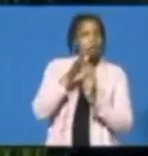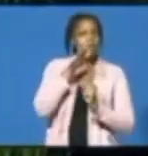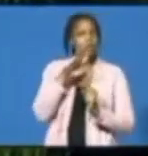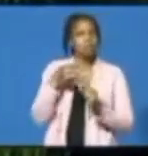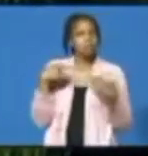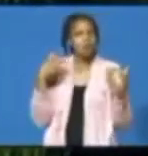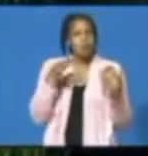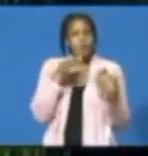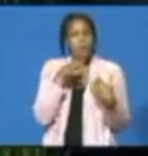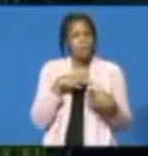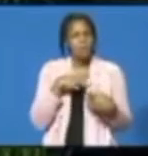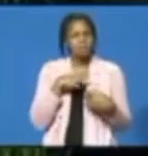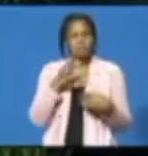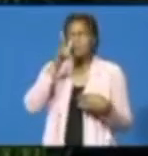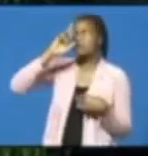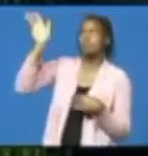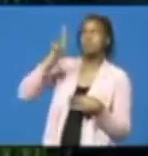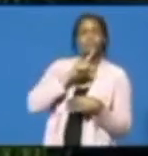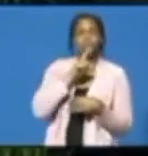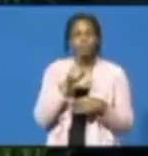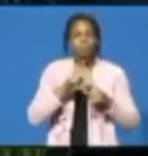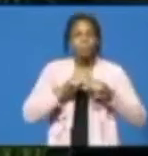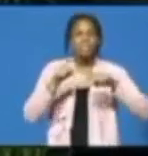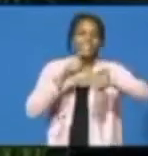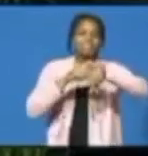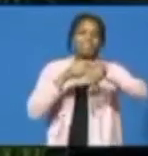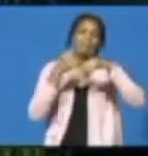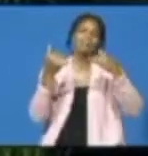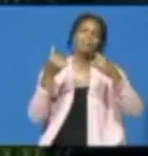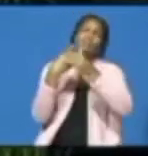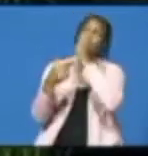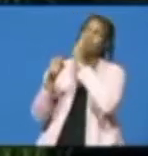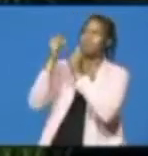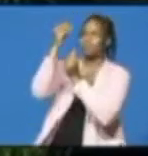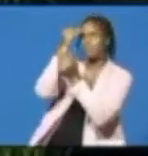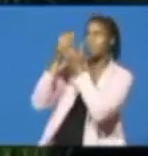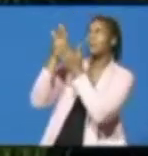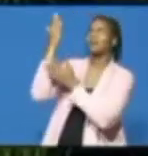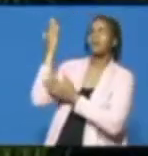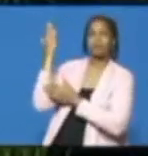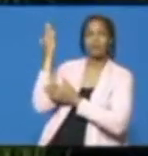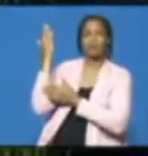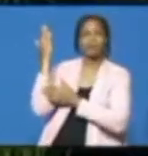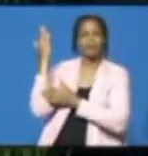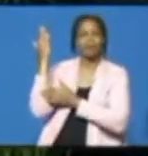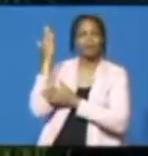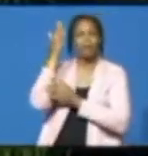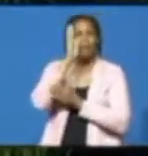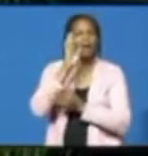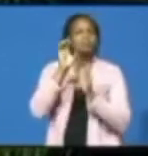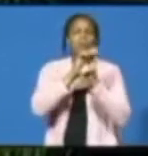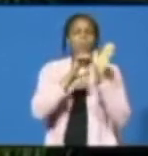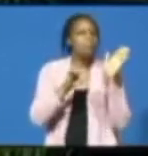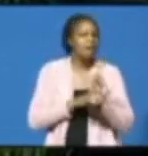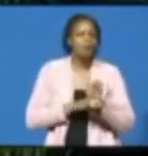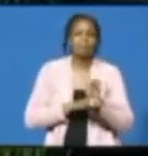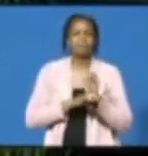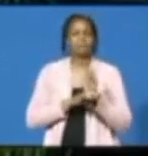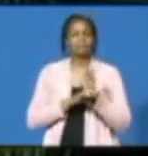the truth. But it is time to trust and obey. God's